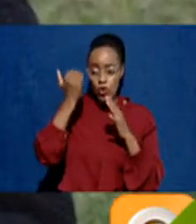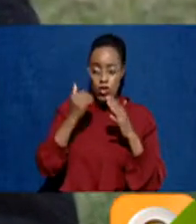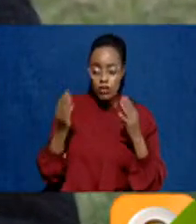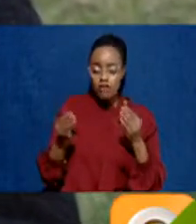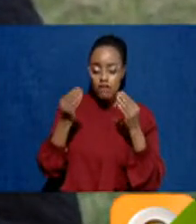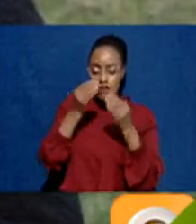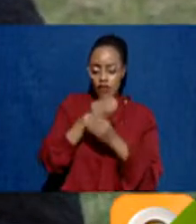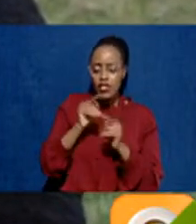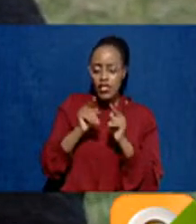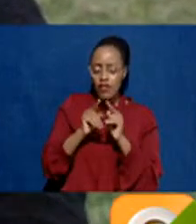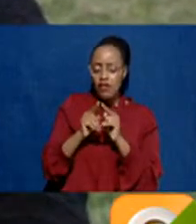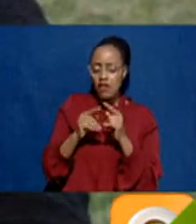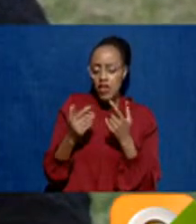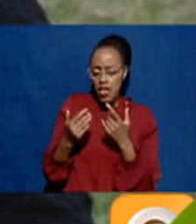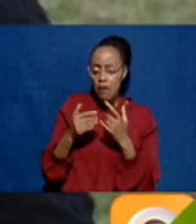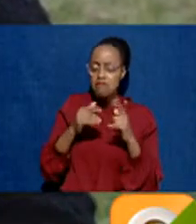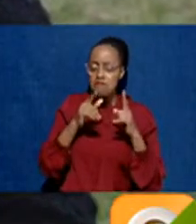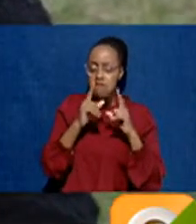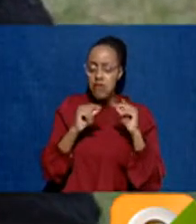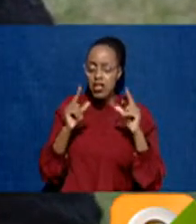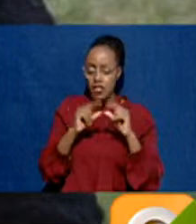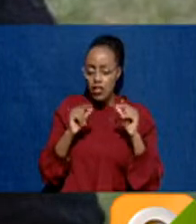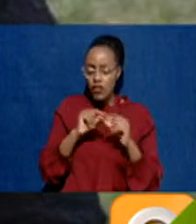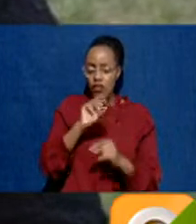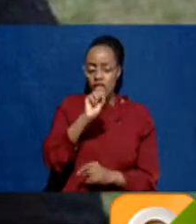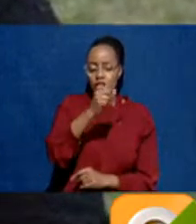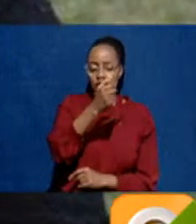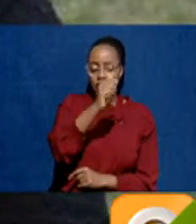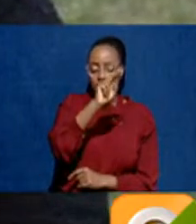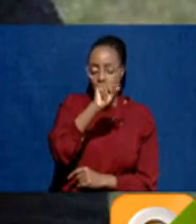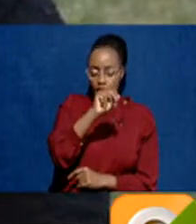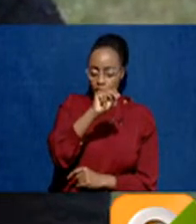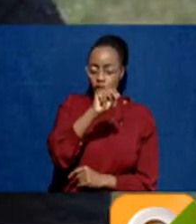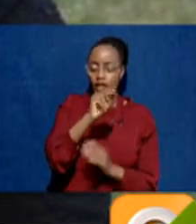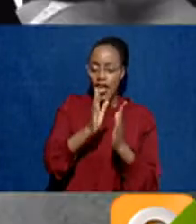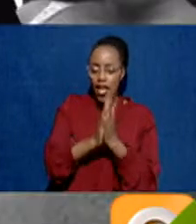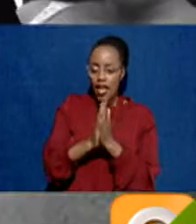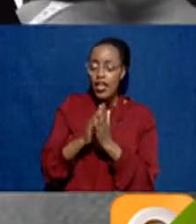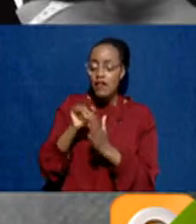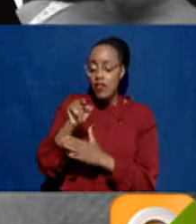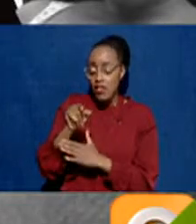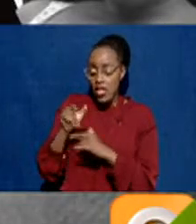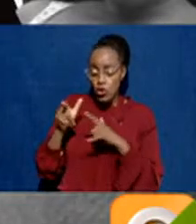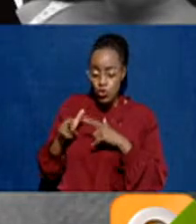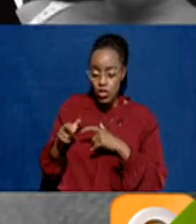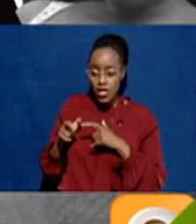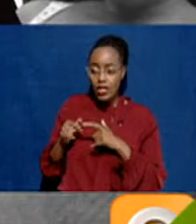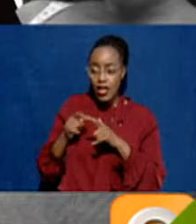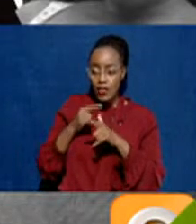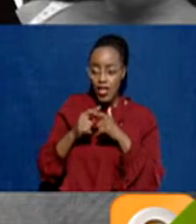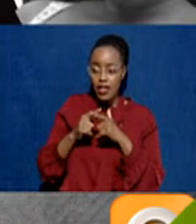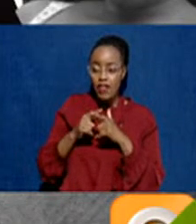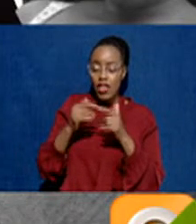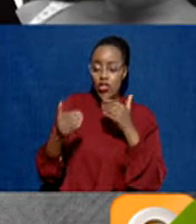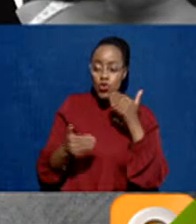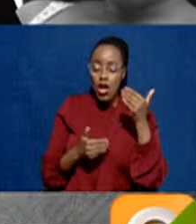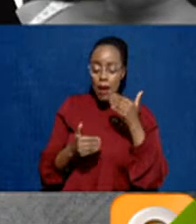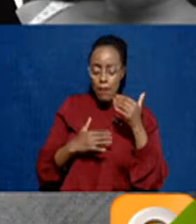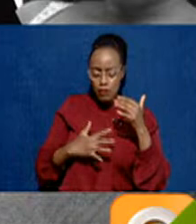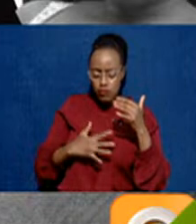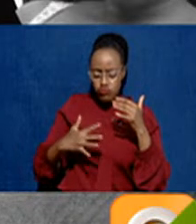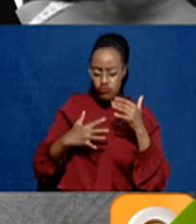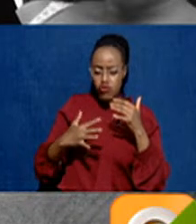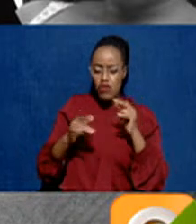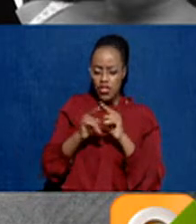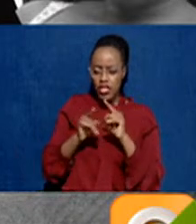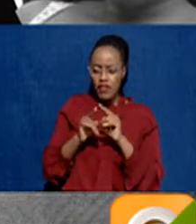of acrimonious messages between the late Sharon and Honey. "It's there. I didn't terminate it. Your baby is kicking. It's